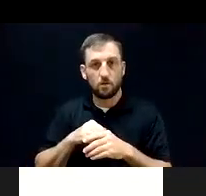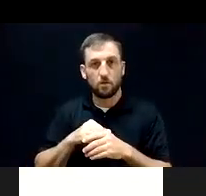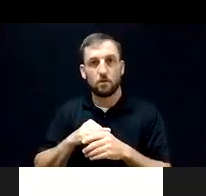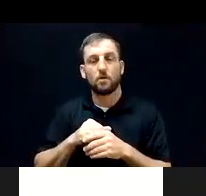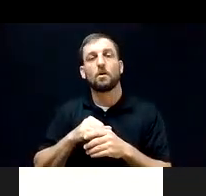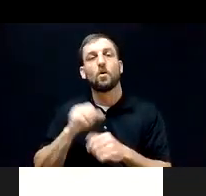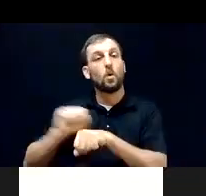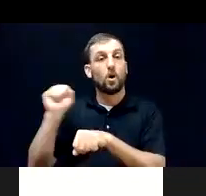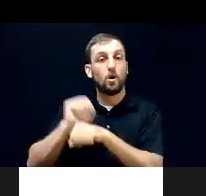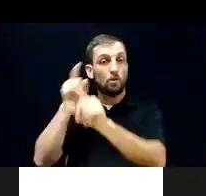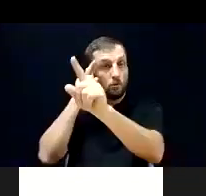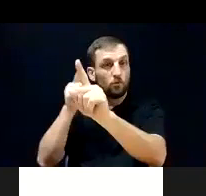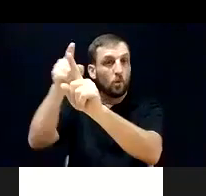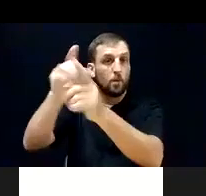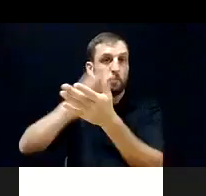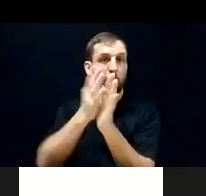independence.